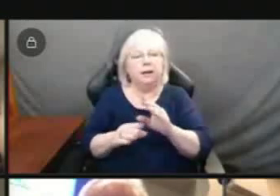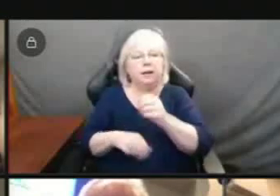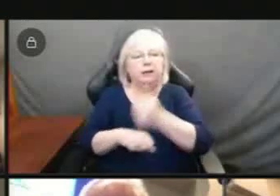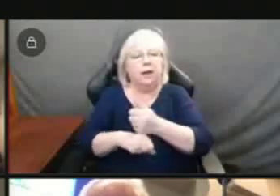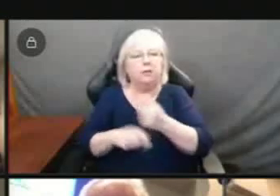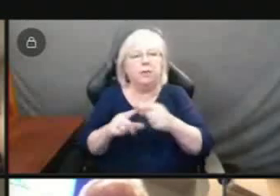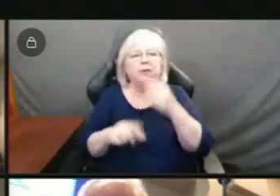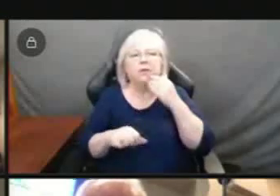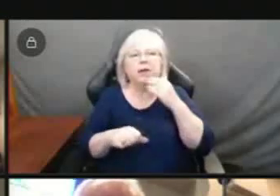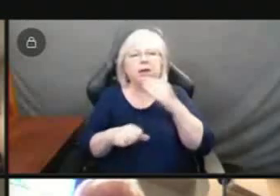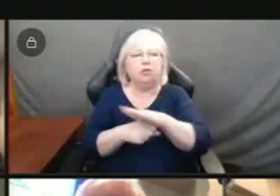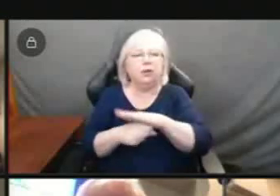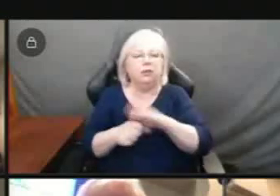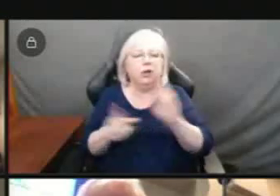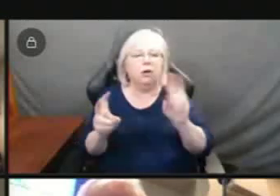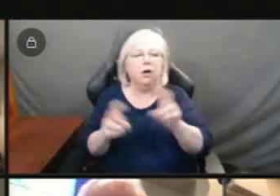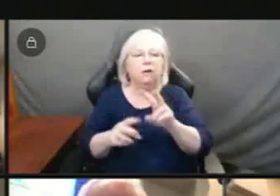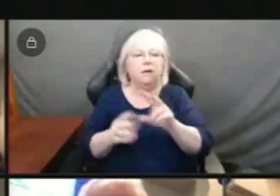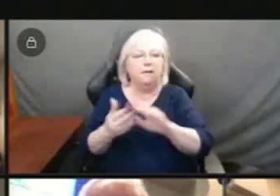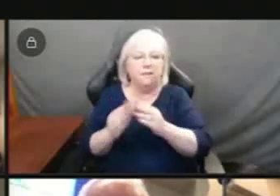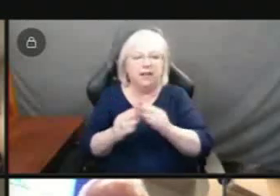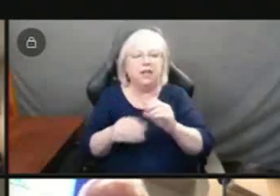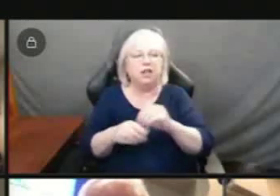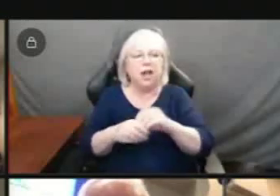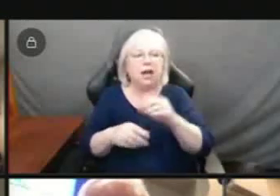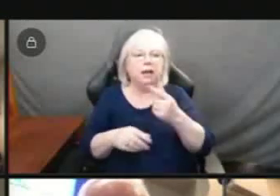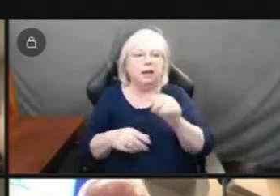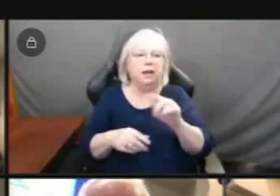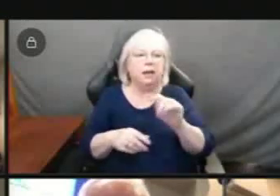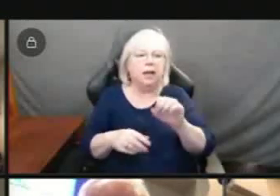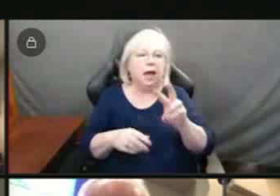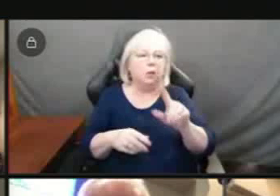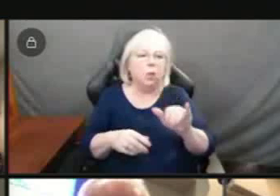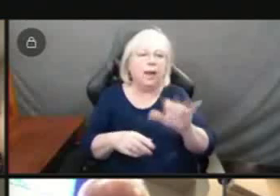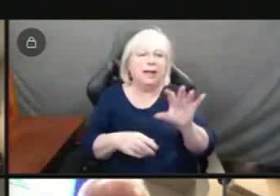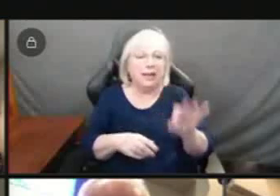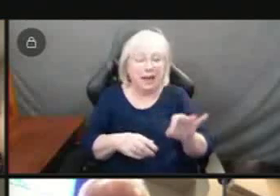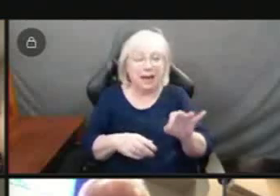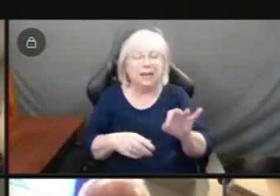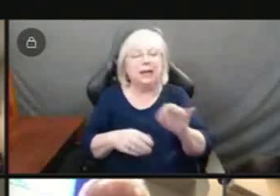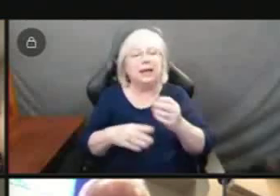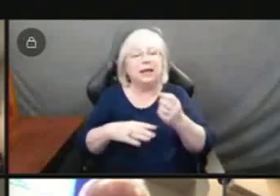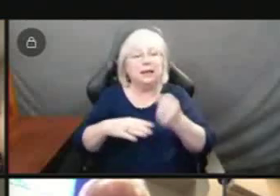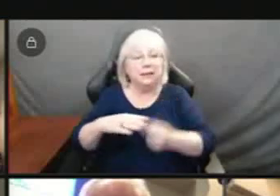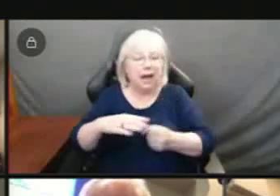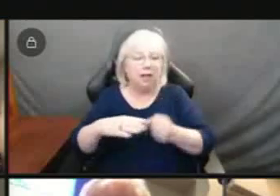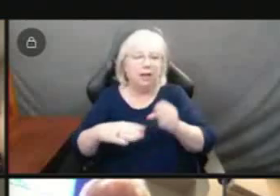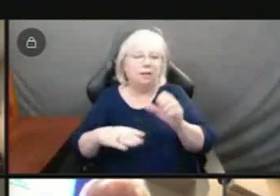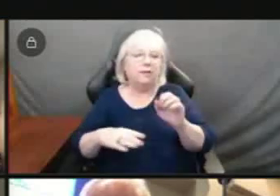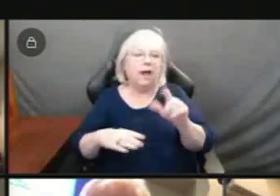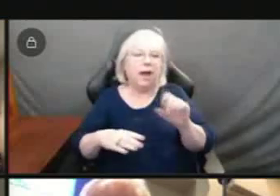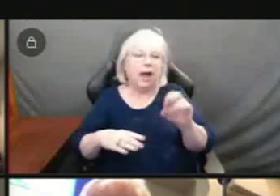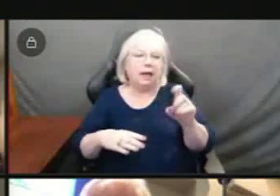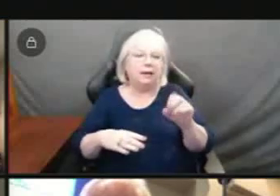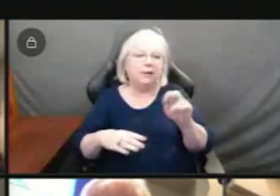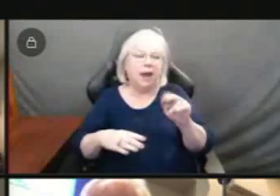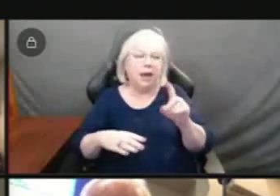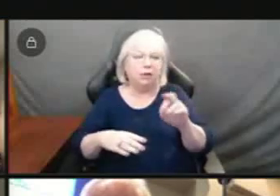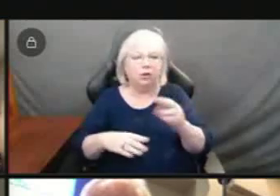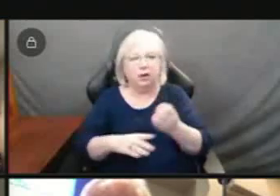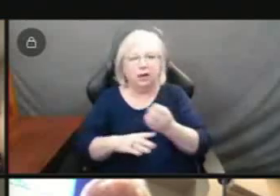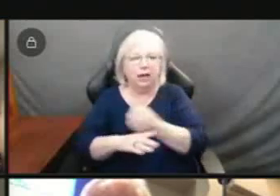residential district titled Village at Gateway Phase 9 PRD, located on the south side of Alexander Road, immediately east